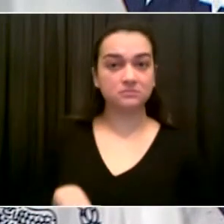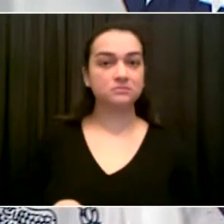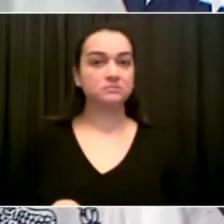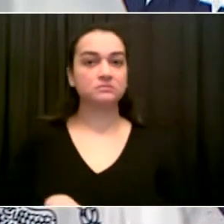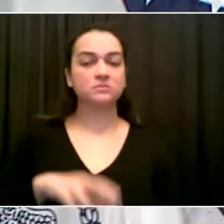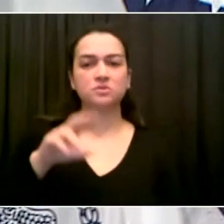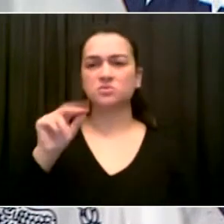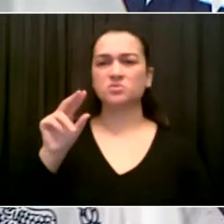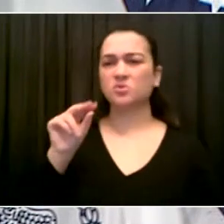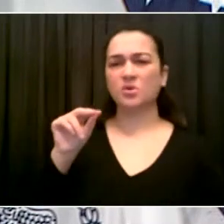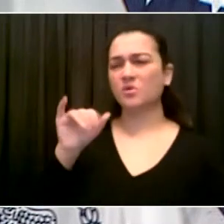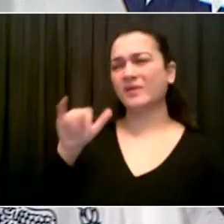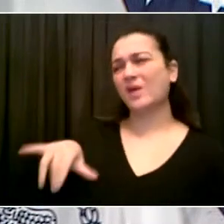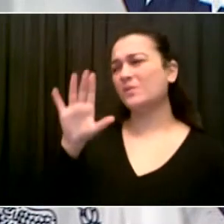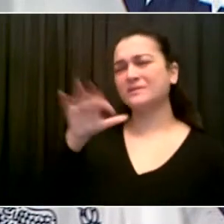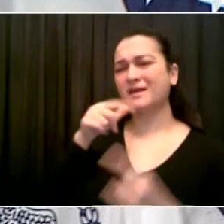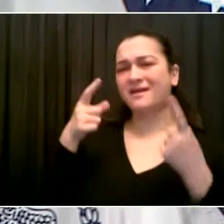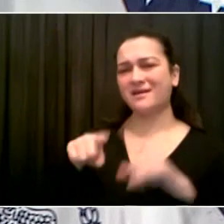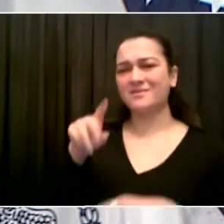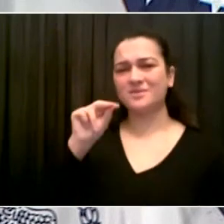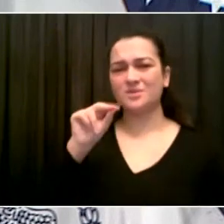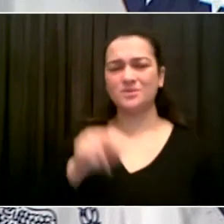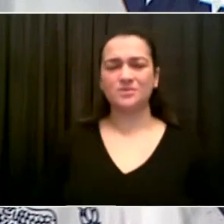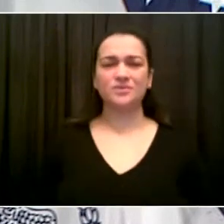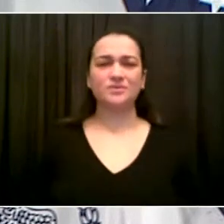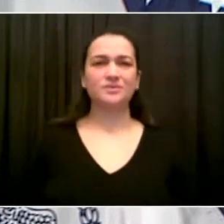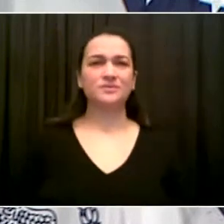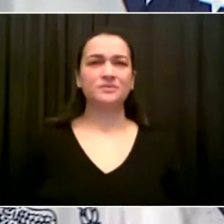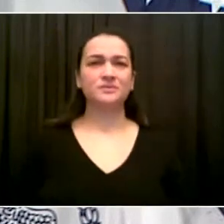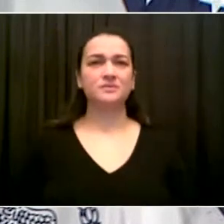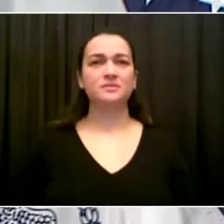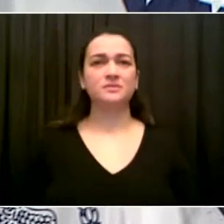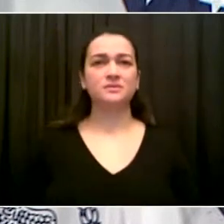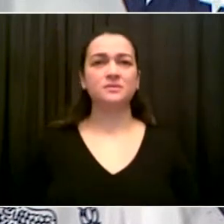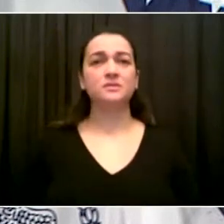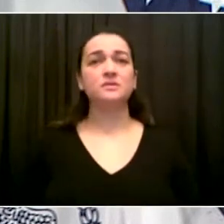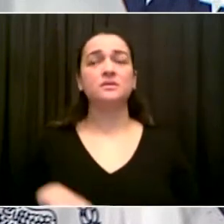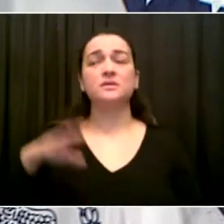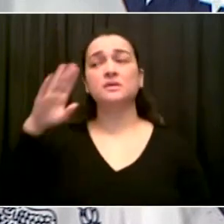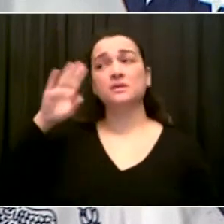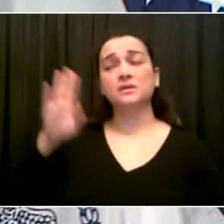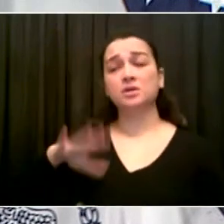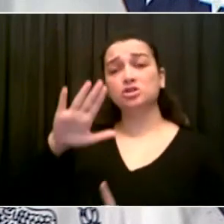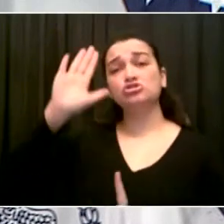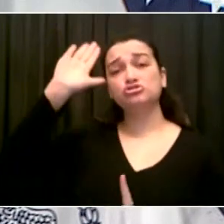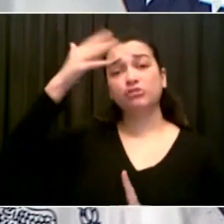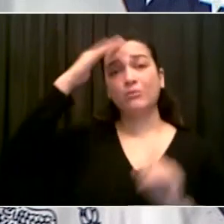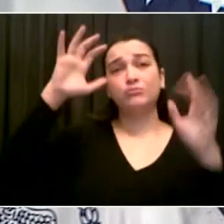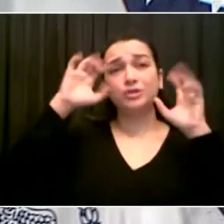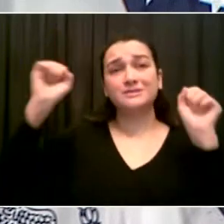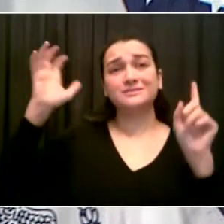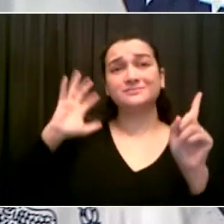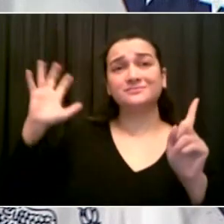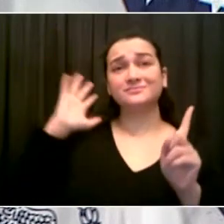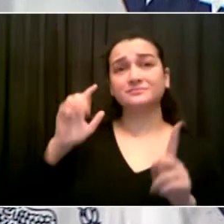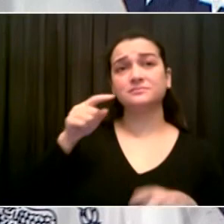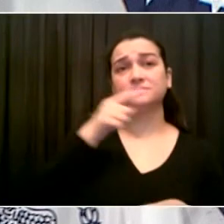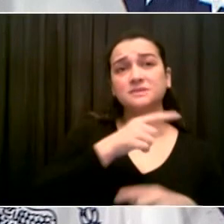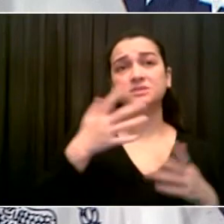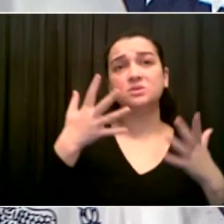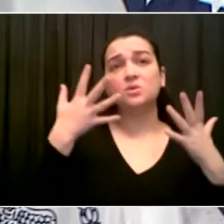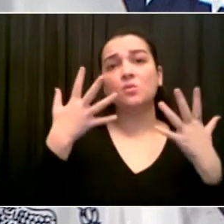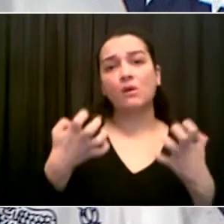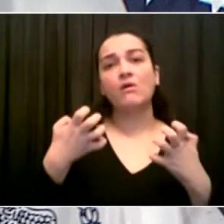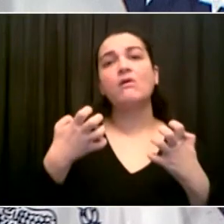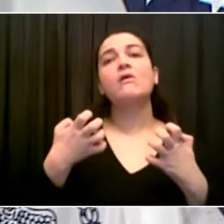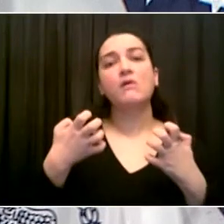This simply covers back some of that ground. The wealthy have not been paying their fair share in taxes for decades. Then they got